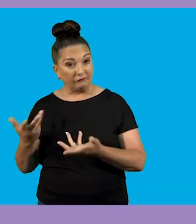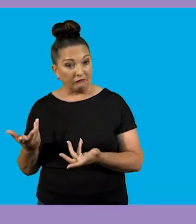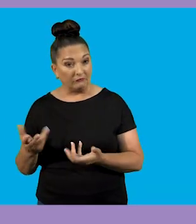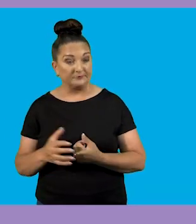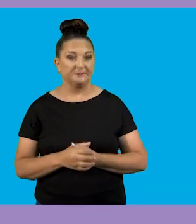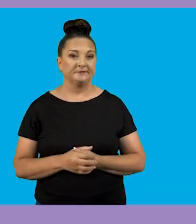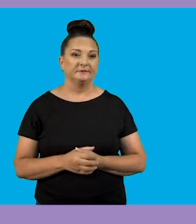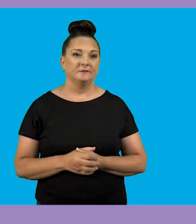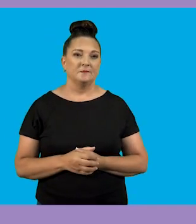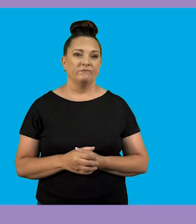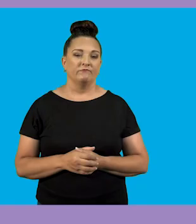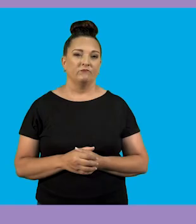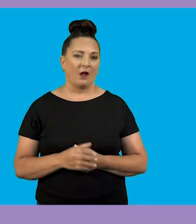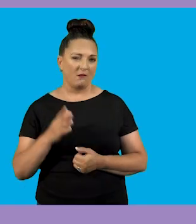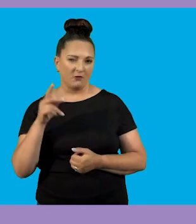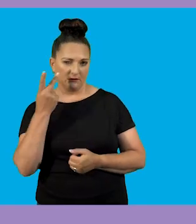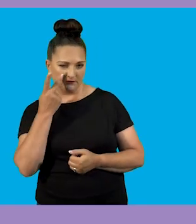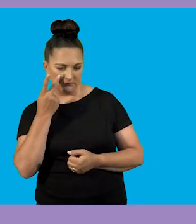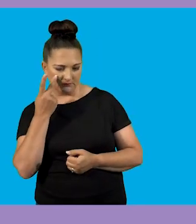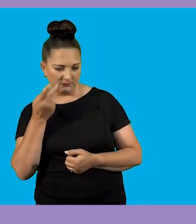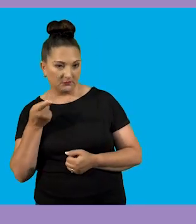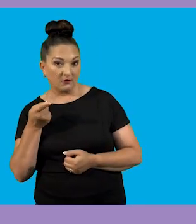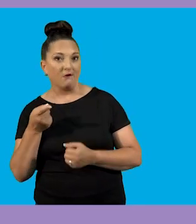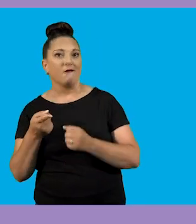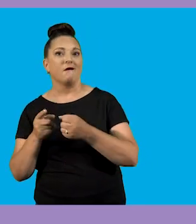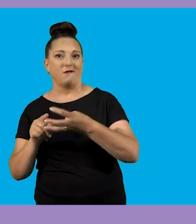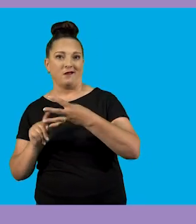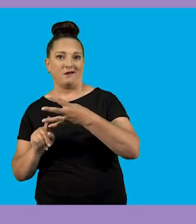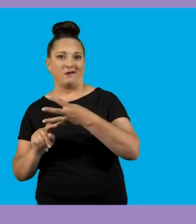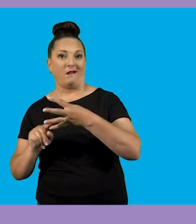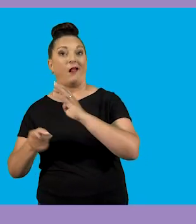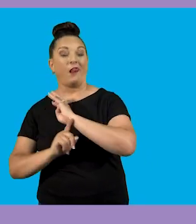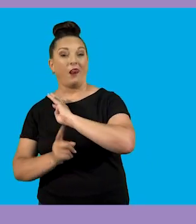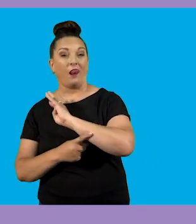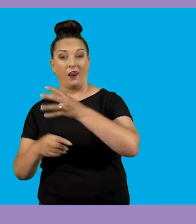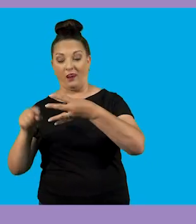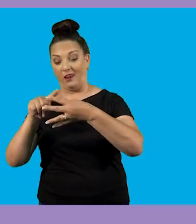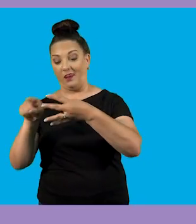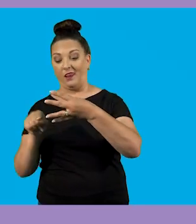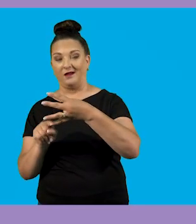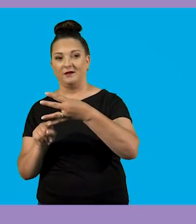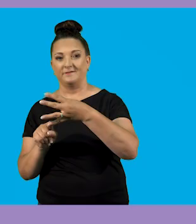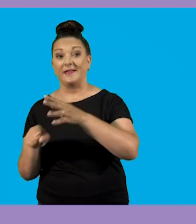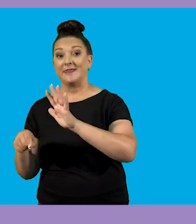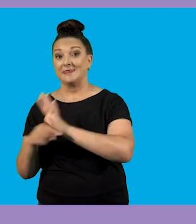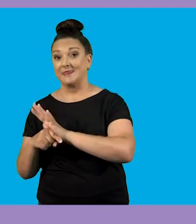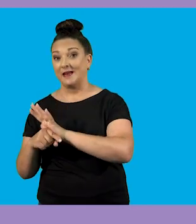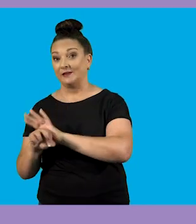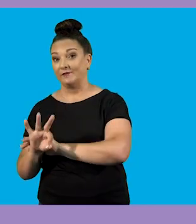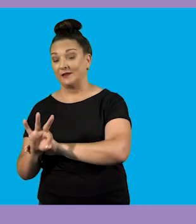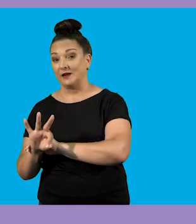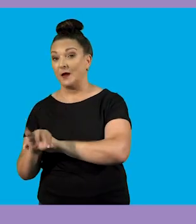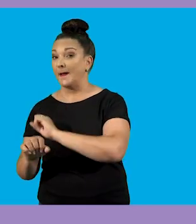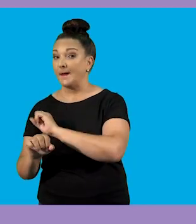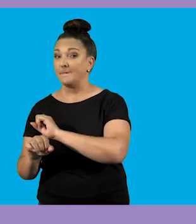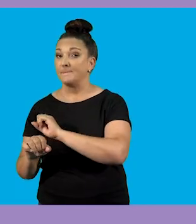when added. And when we look carefully there, that last pair there, because if I say now a negative 3